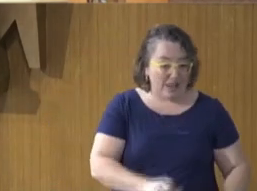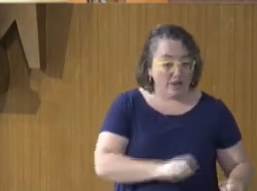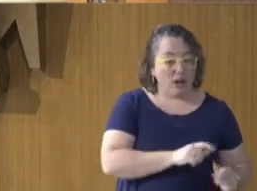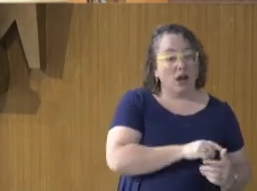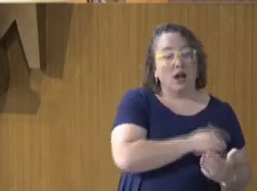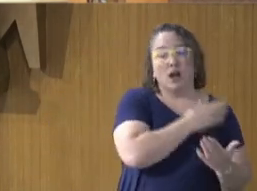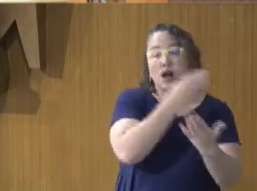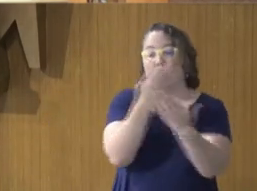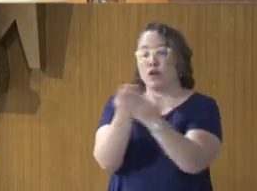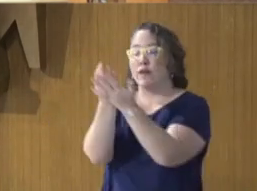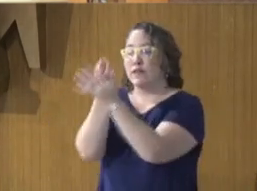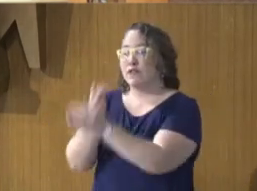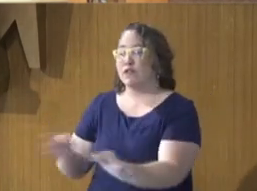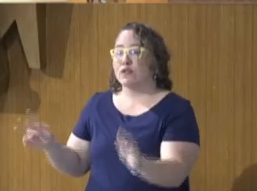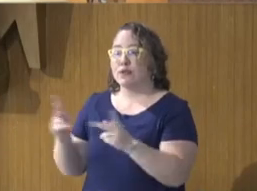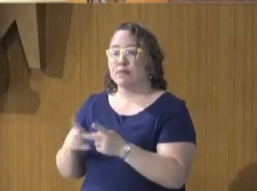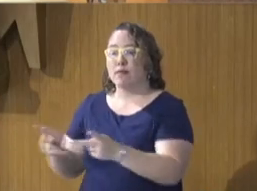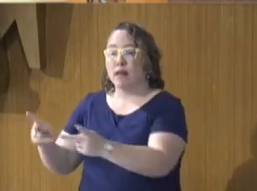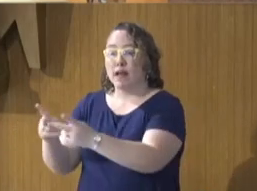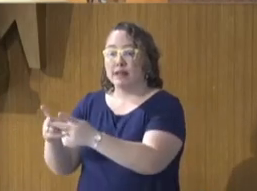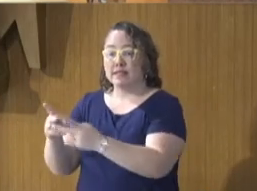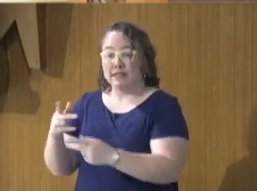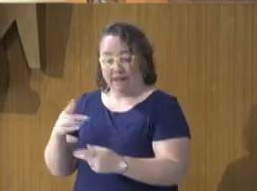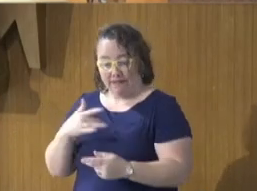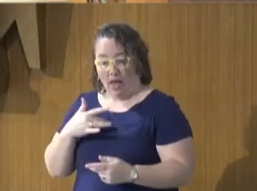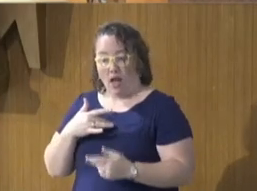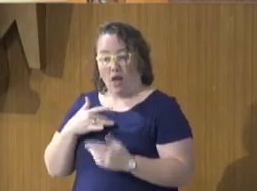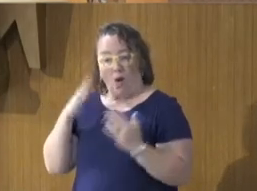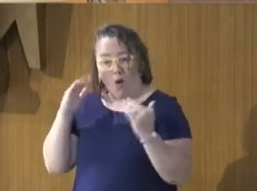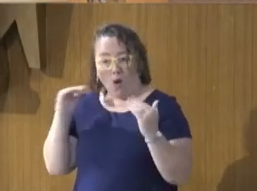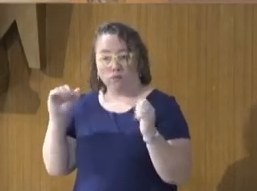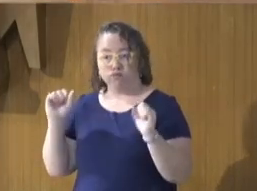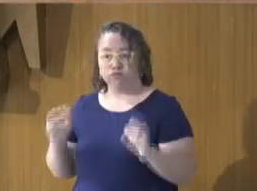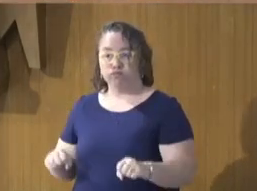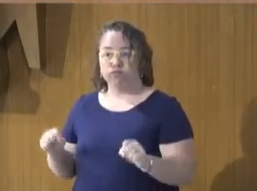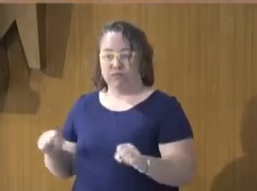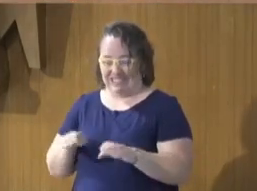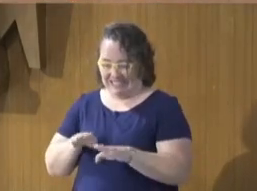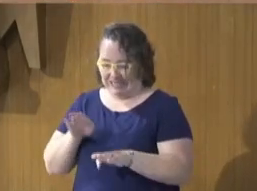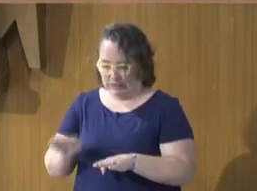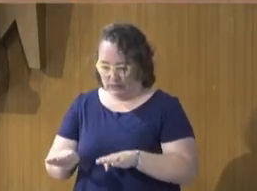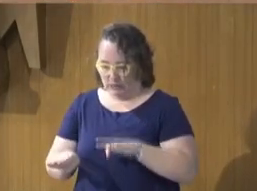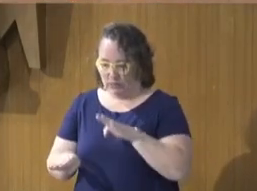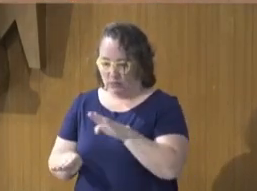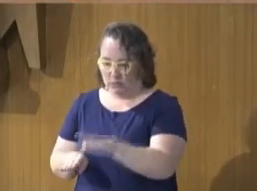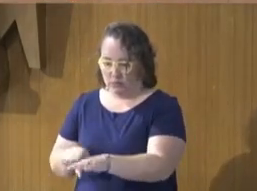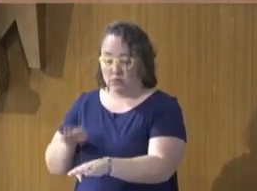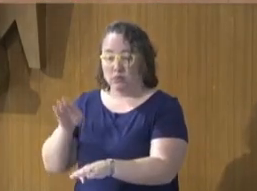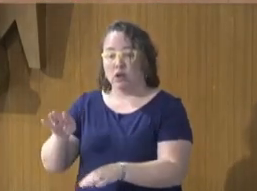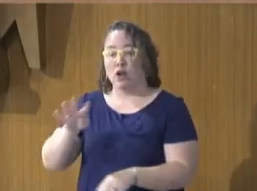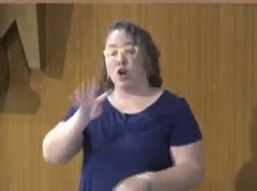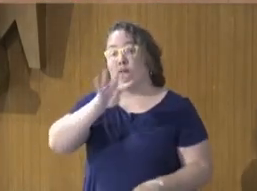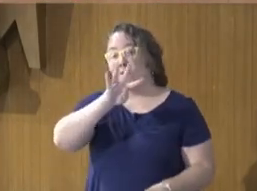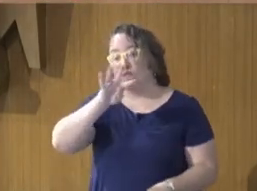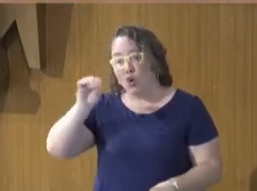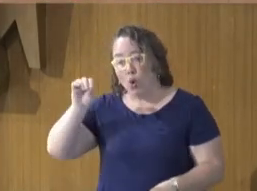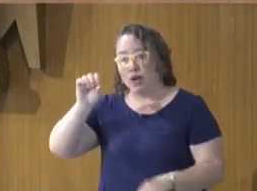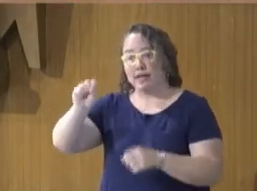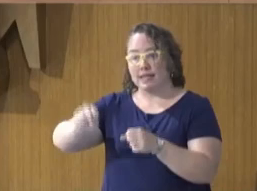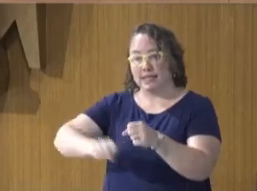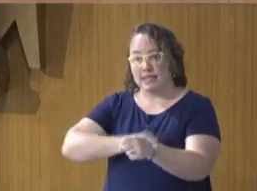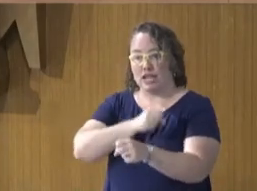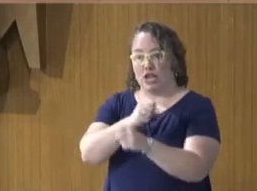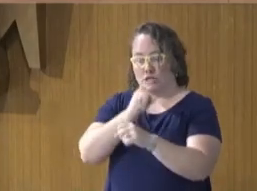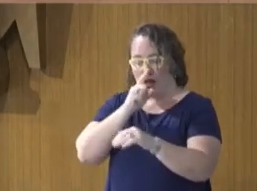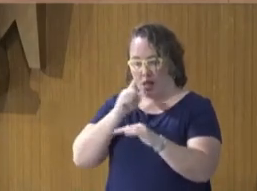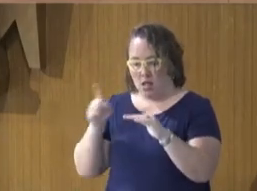one uncertain but hopeful step at a time. Now, it took the Hebrew people 40 years of wandering